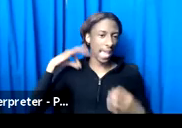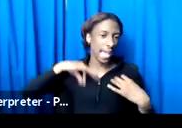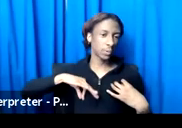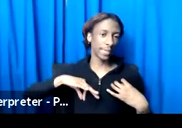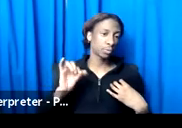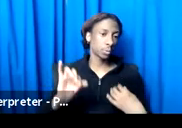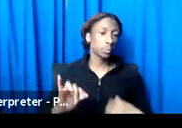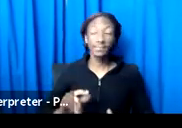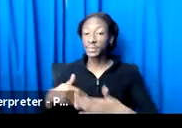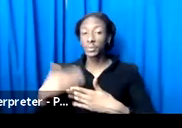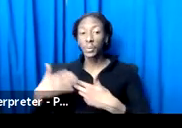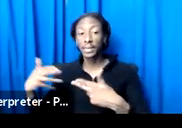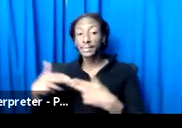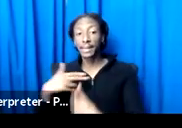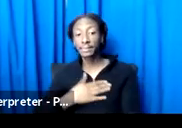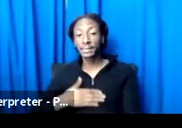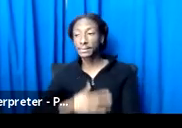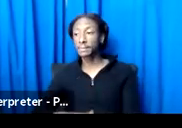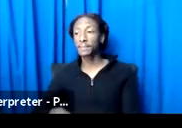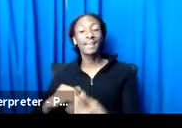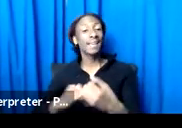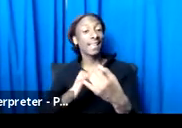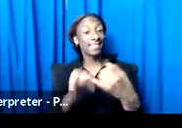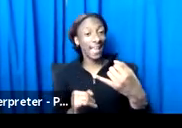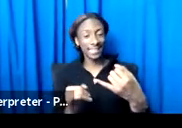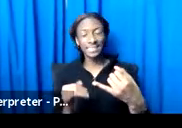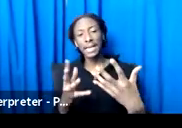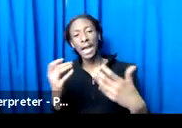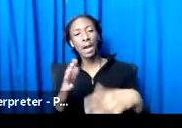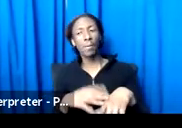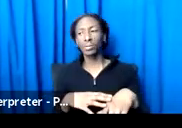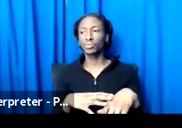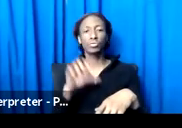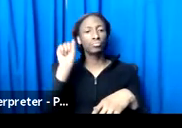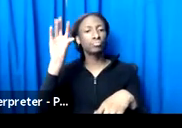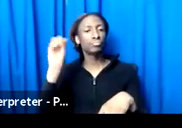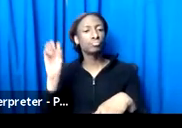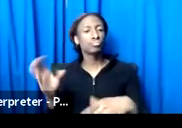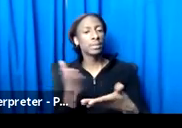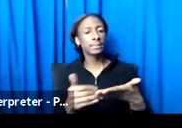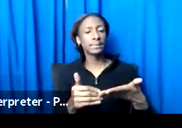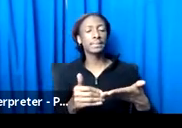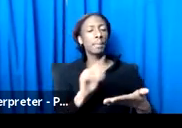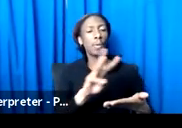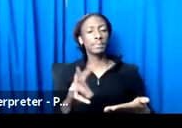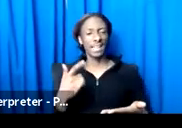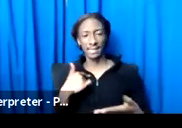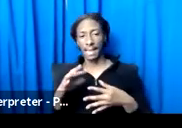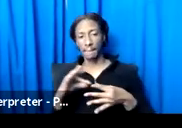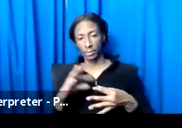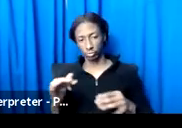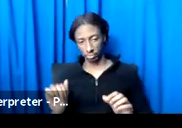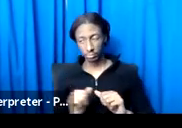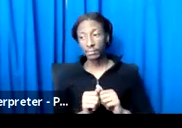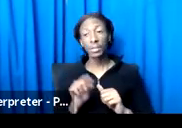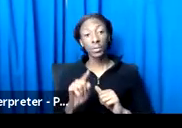please. And finally, I just wanted to call out some of the websites that I mentioned during this presentation.